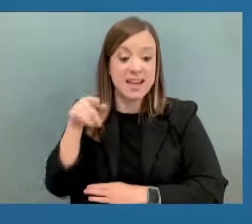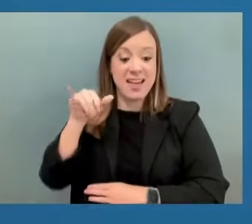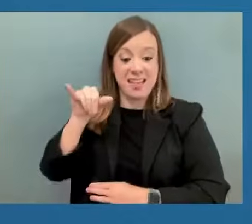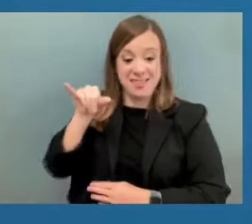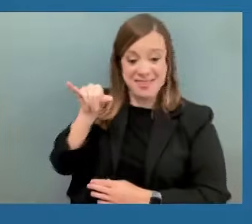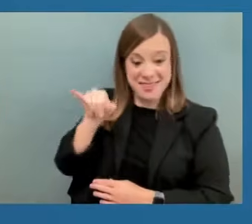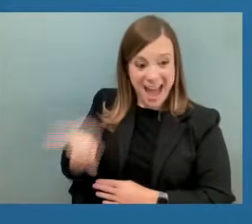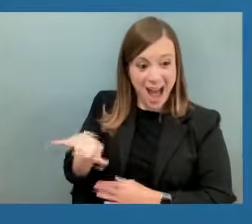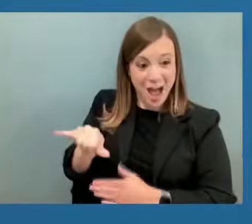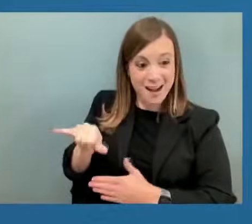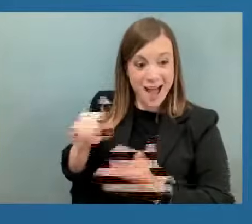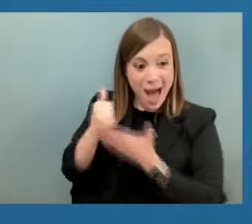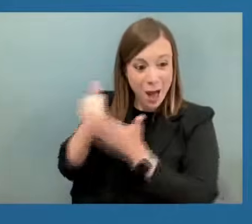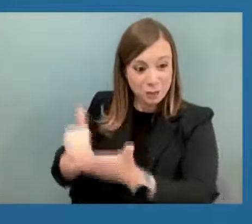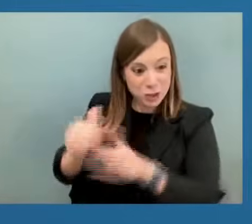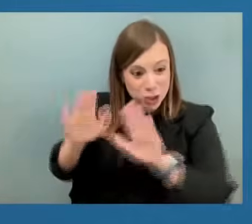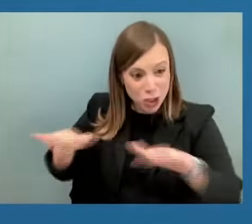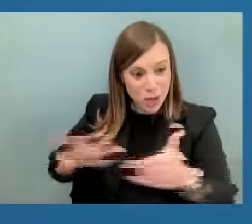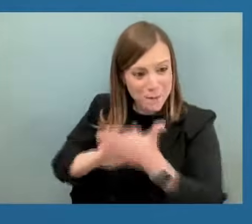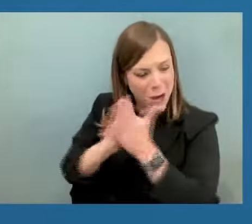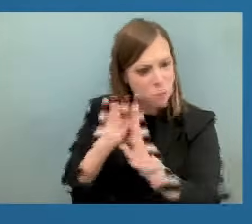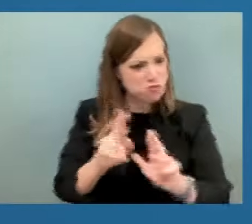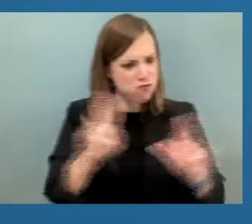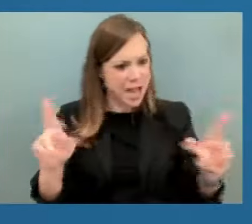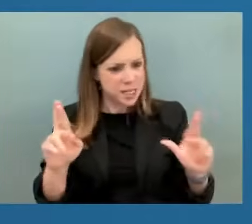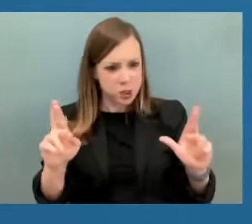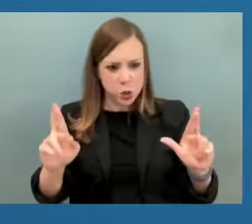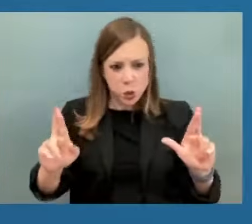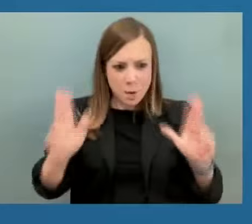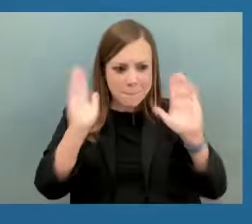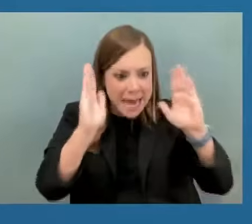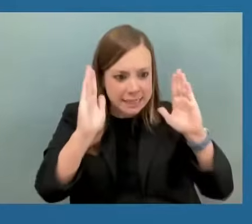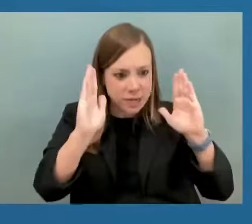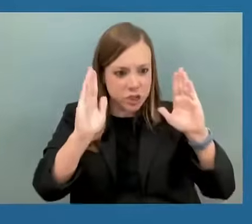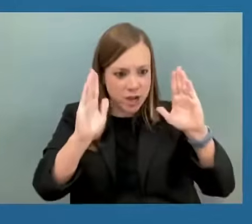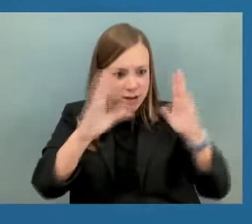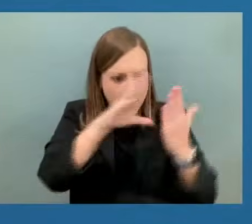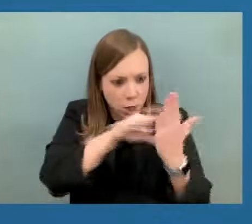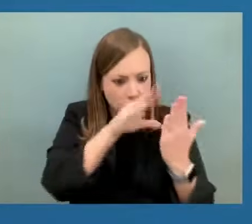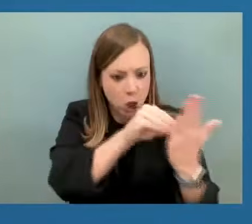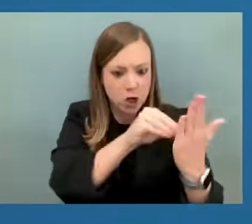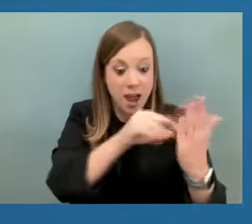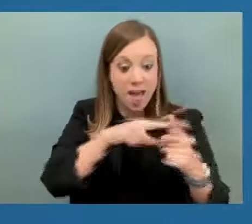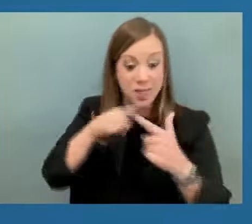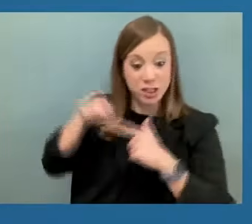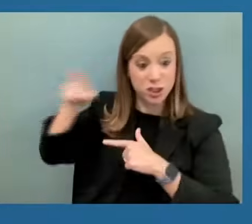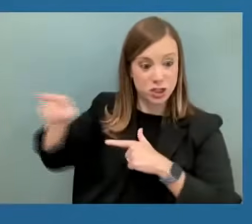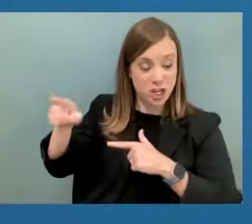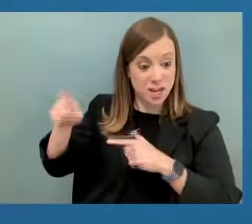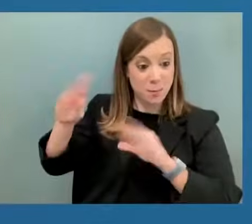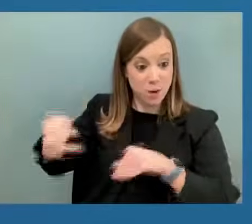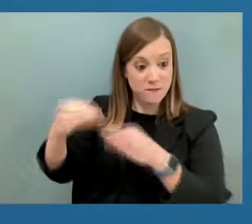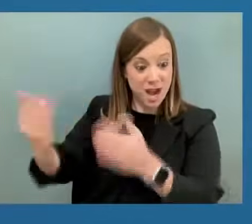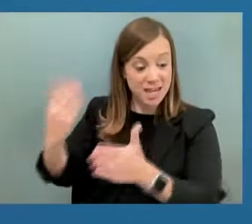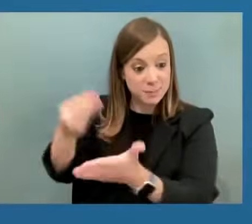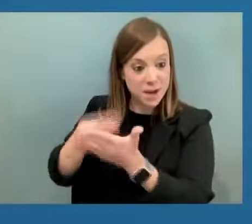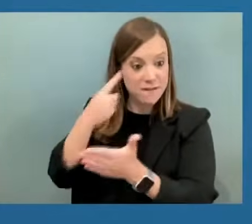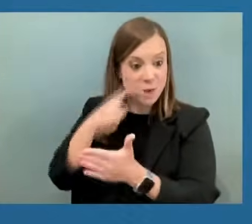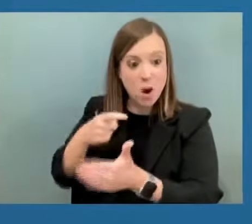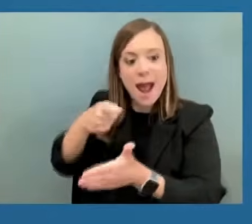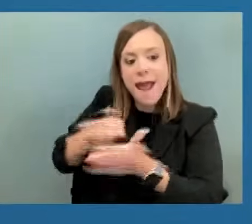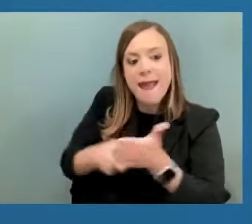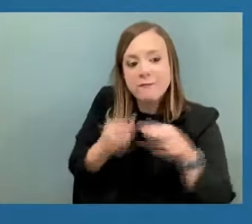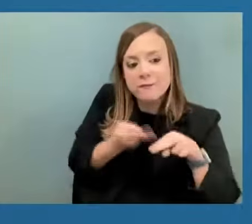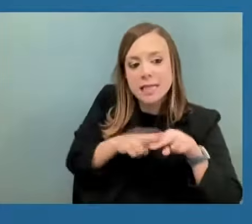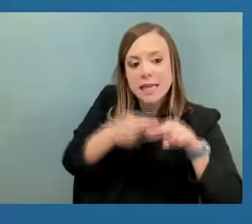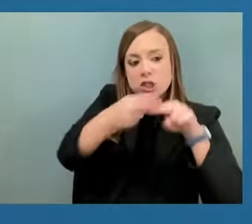then lastly, when the governor gives money for inflation reduction, she is getting after resilient